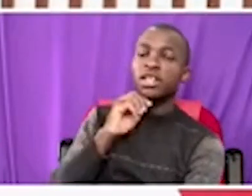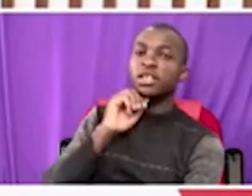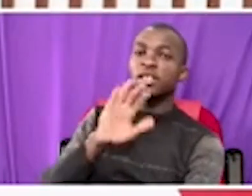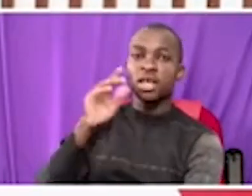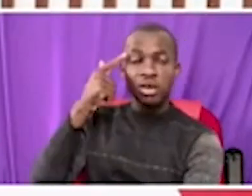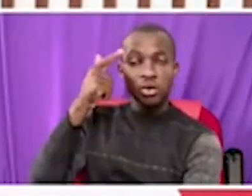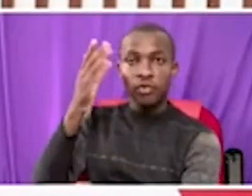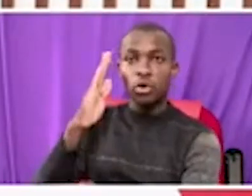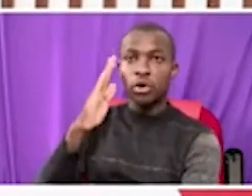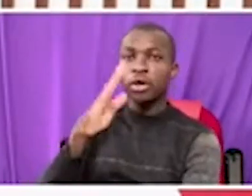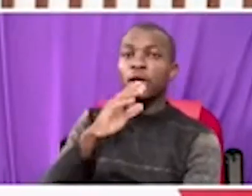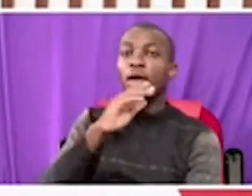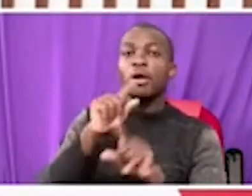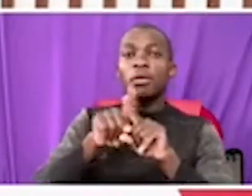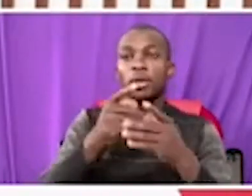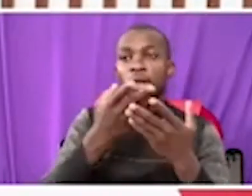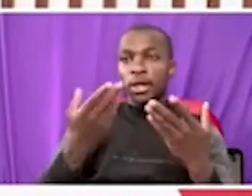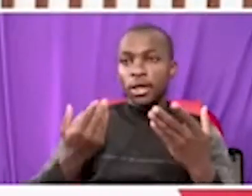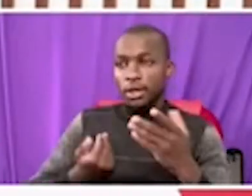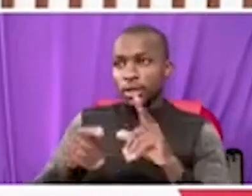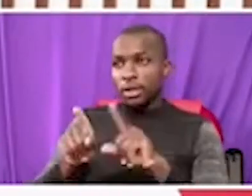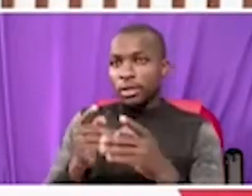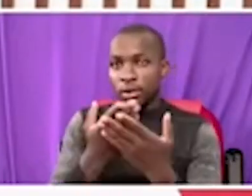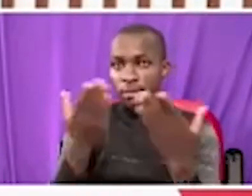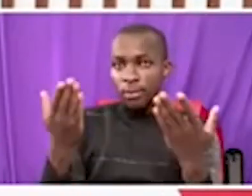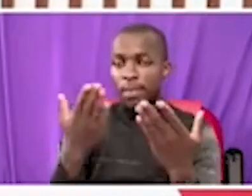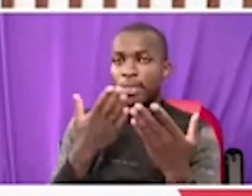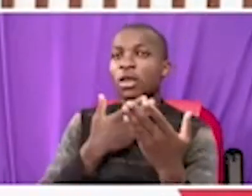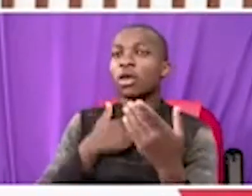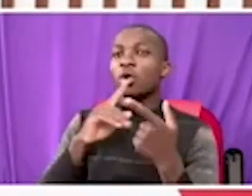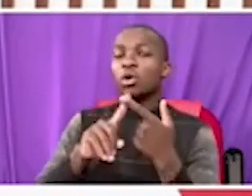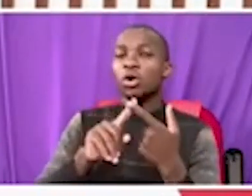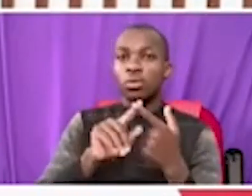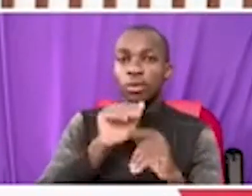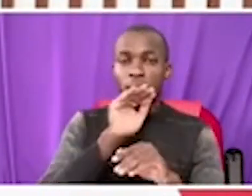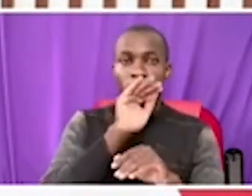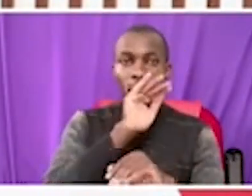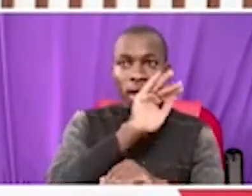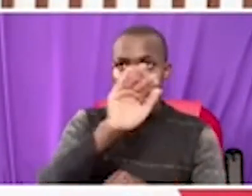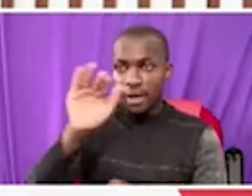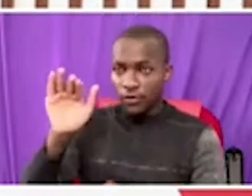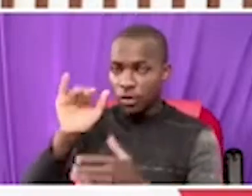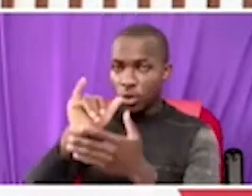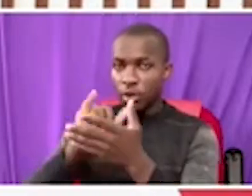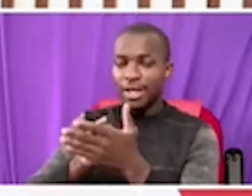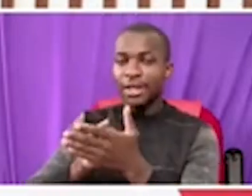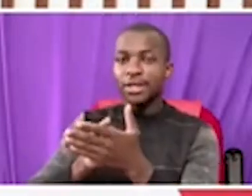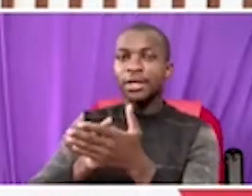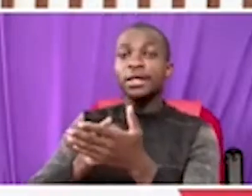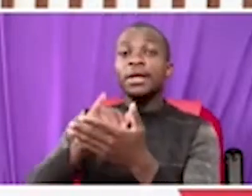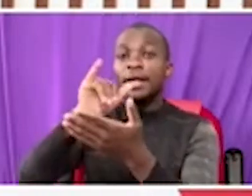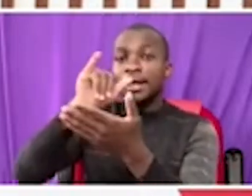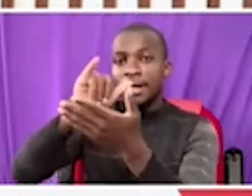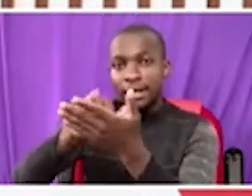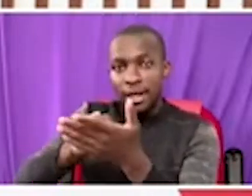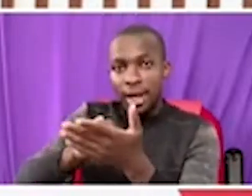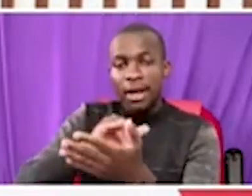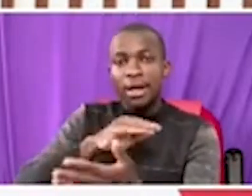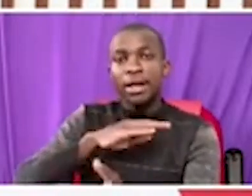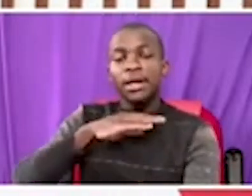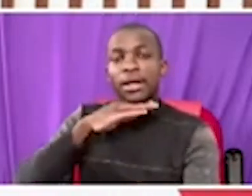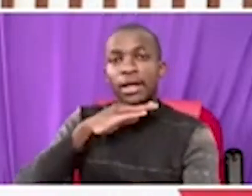Brothers and sisters, may I suggest to you that it is that death